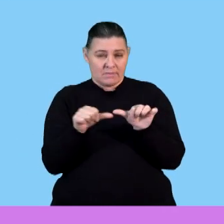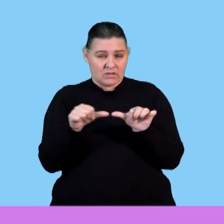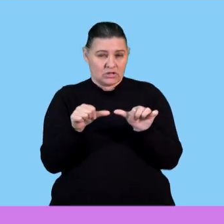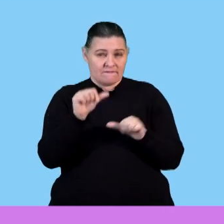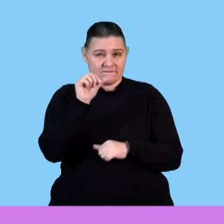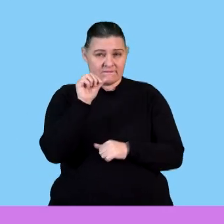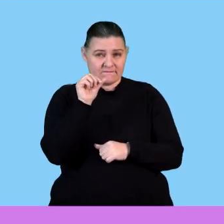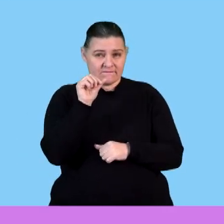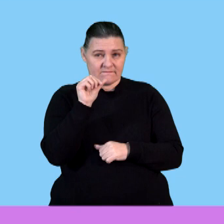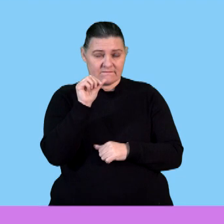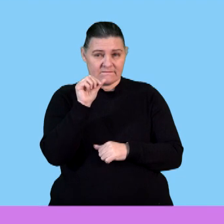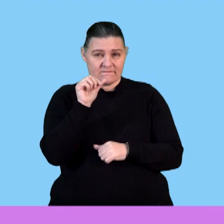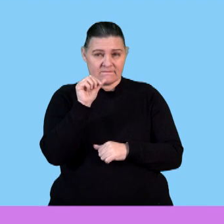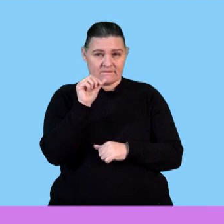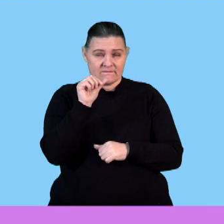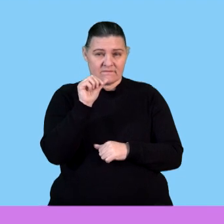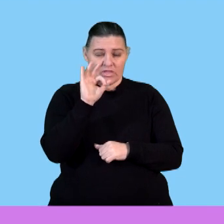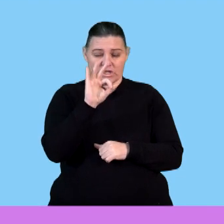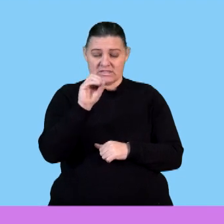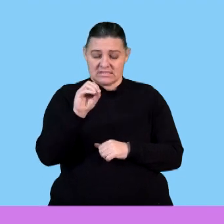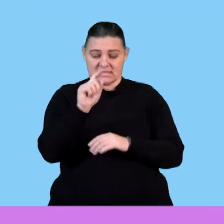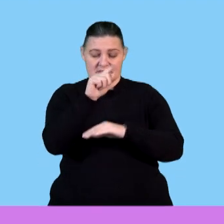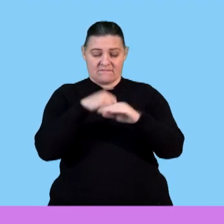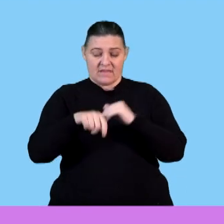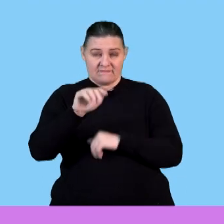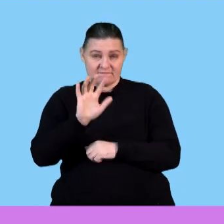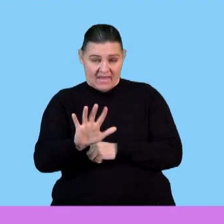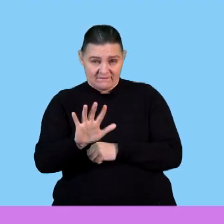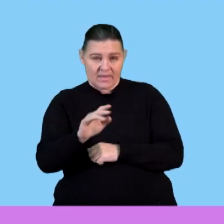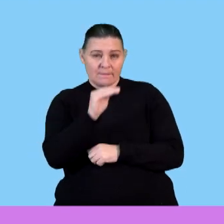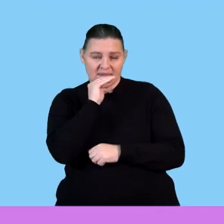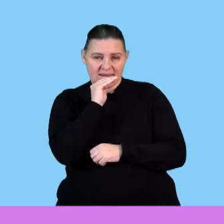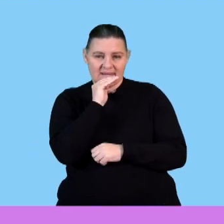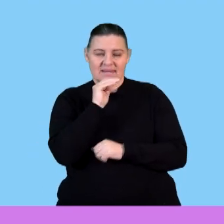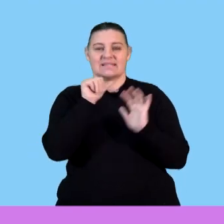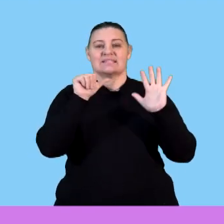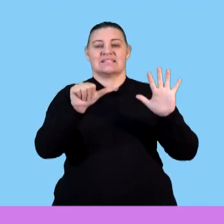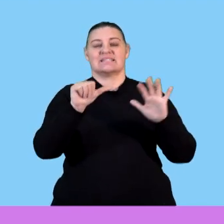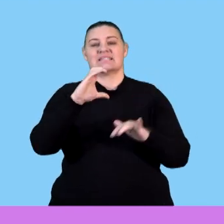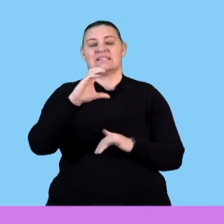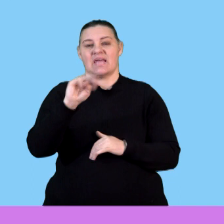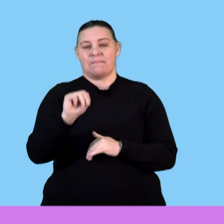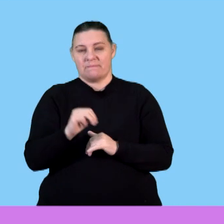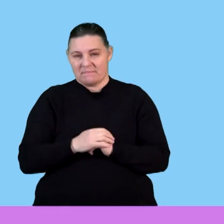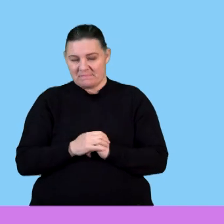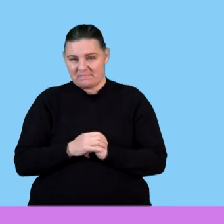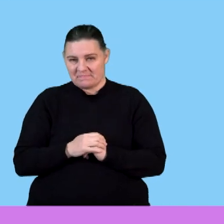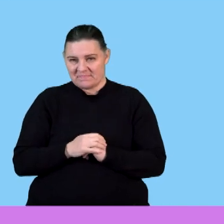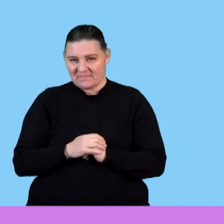and this line are the same length. Do you see that? So what I can do is I can count